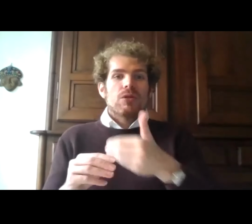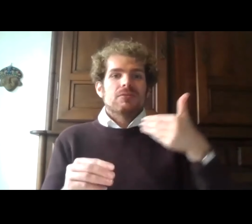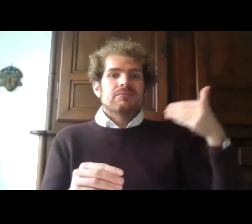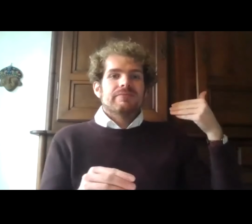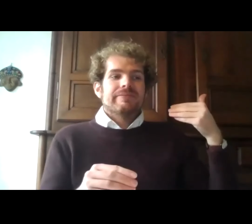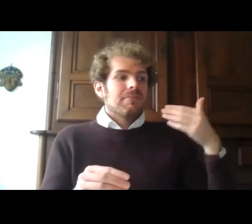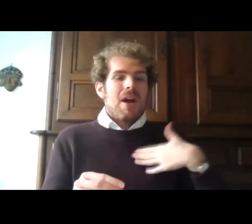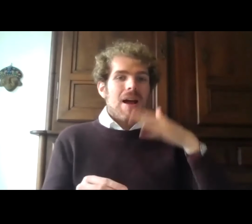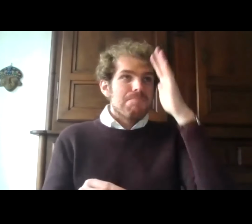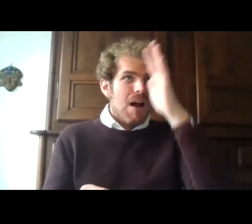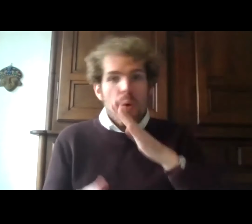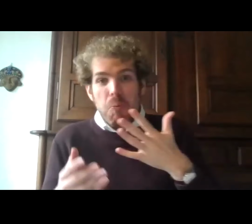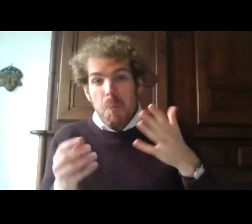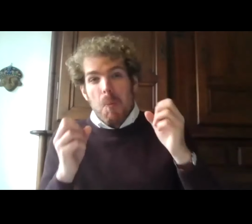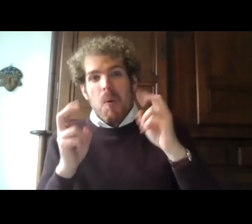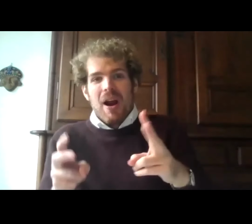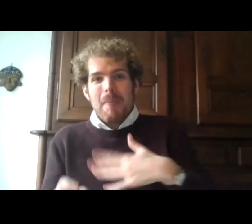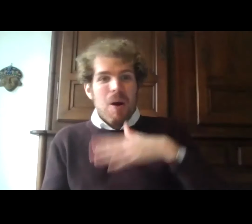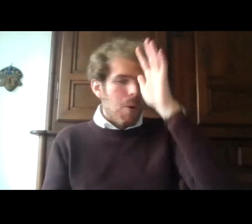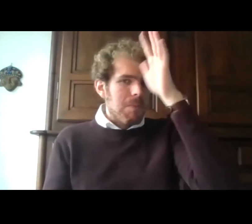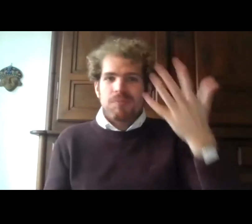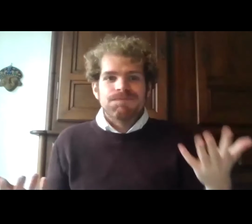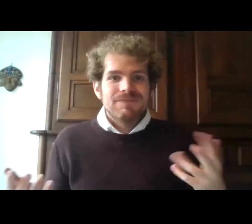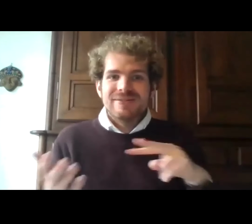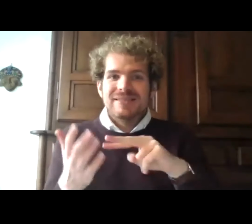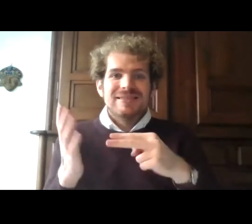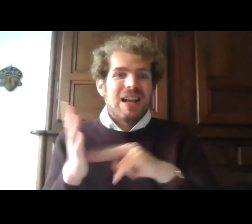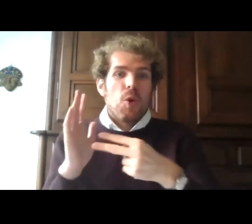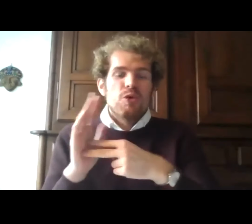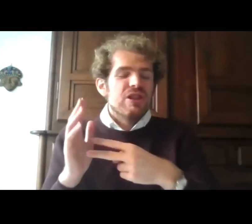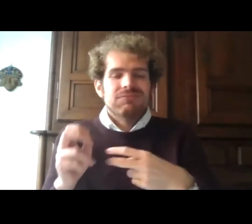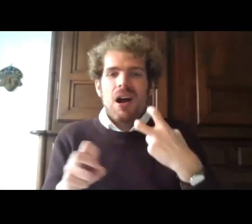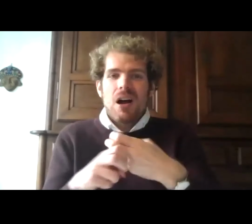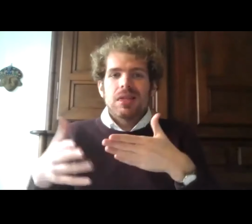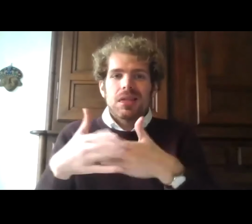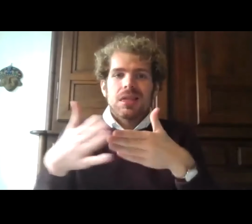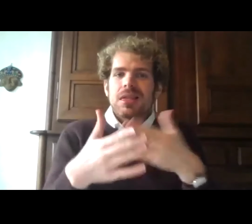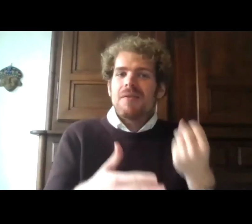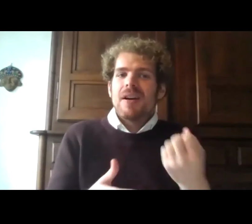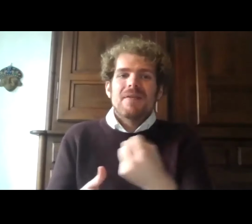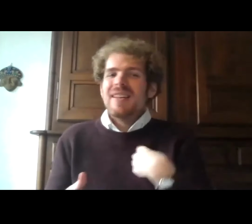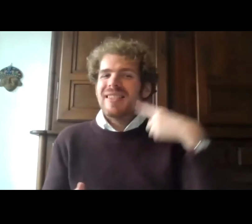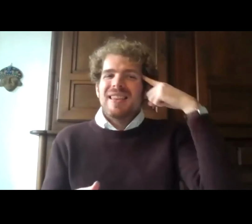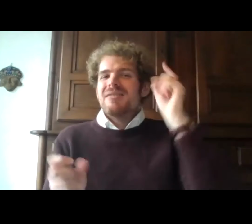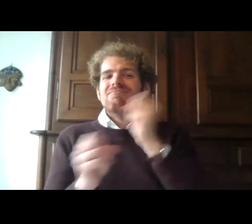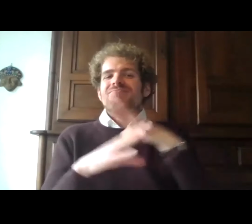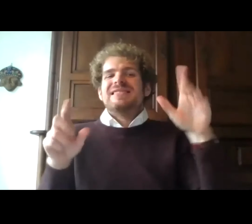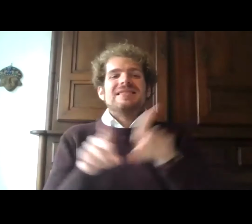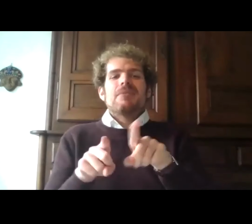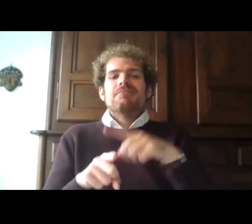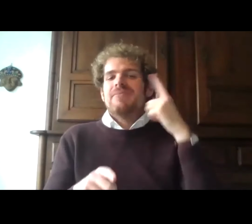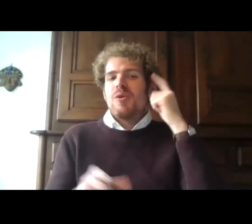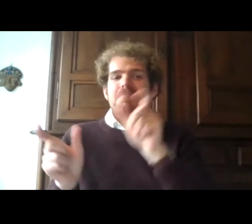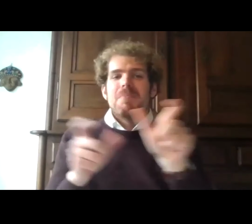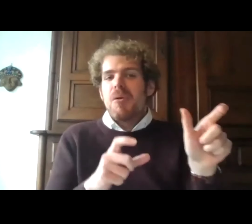video technology. When I think about my parents, my grandparents, I mean, they have no hope, right? They really struggle with